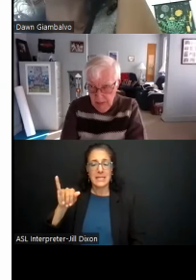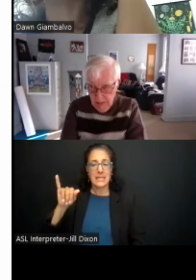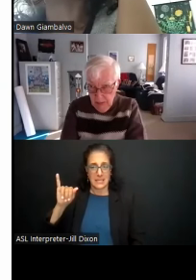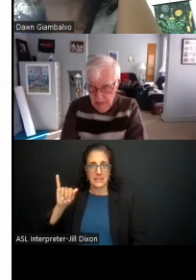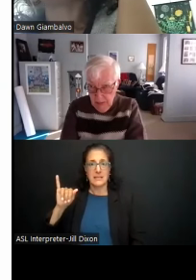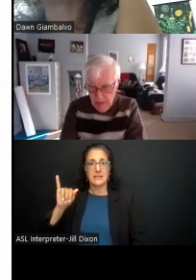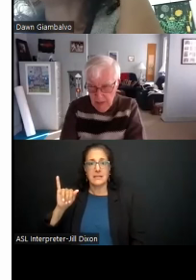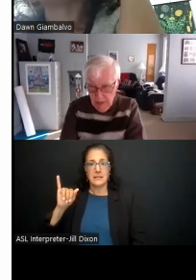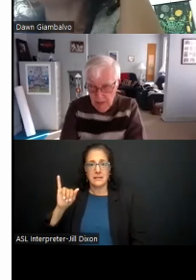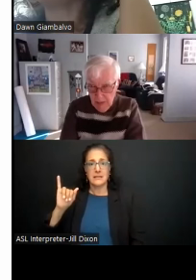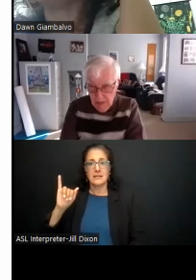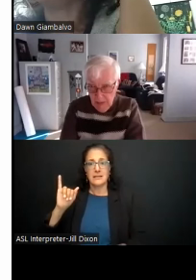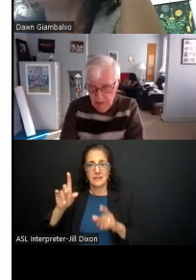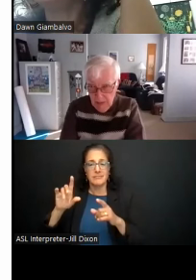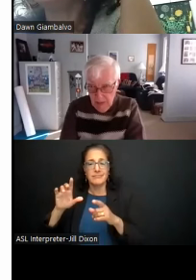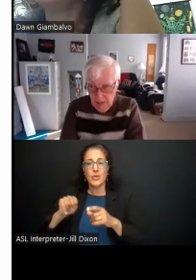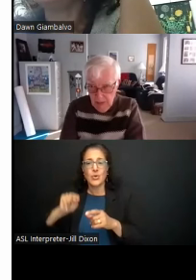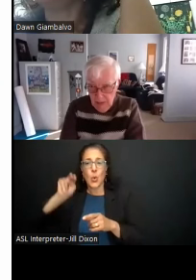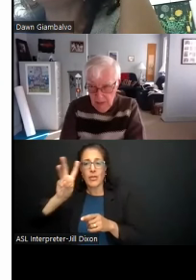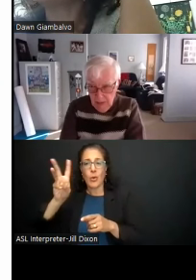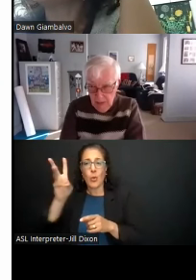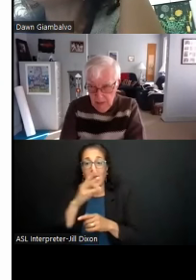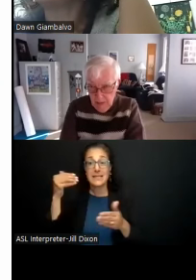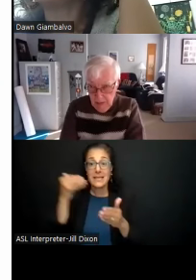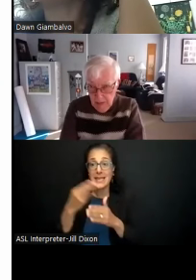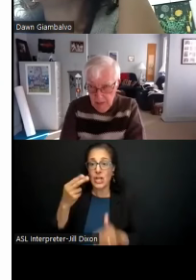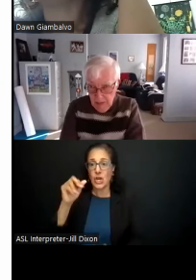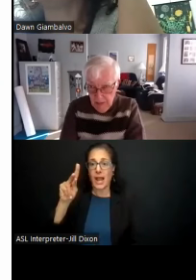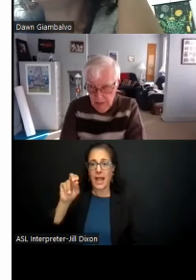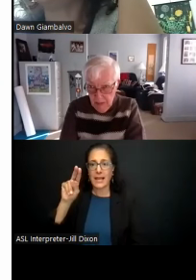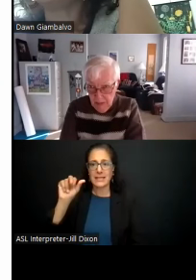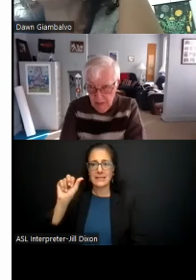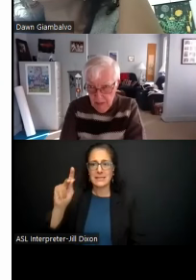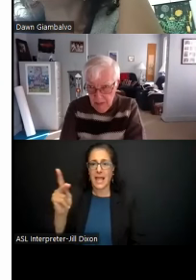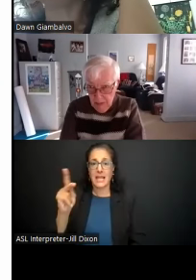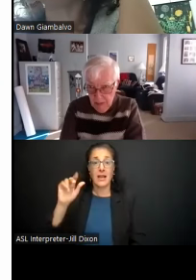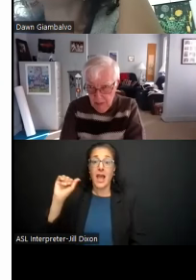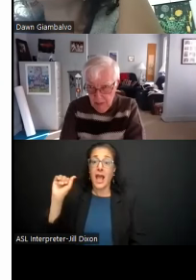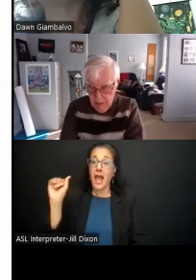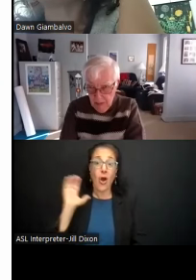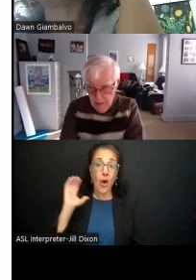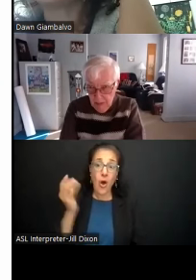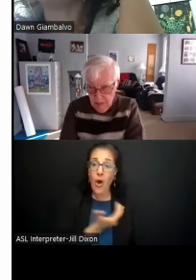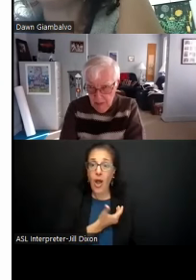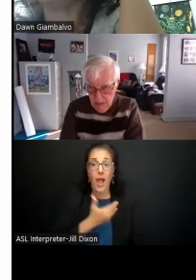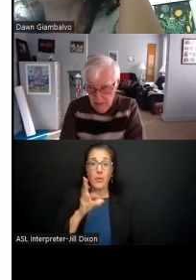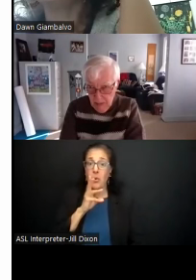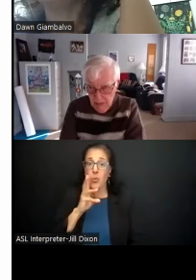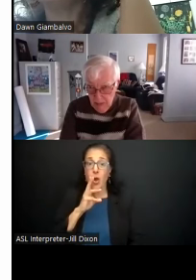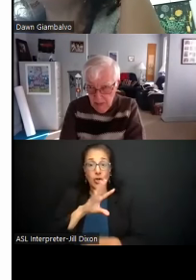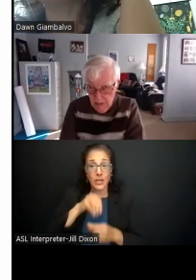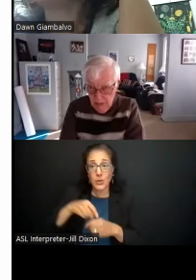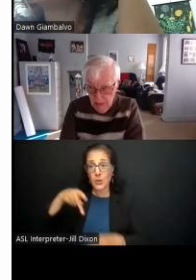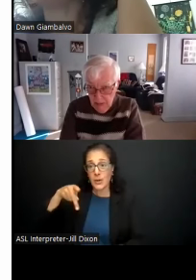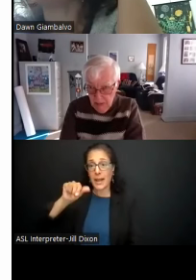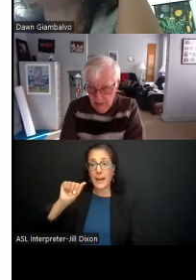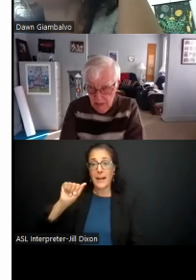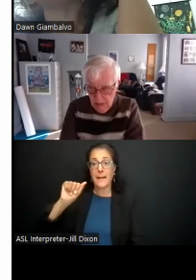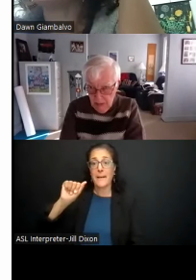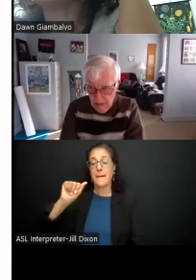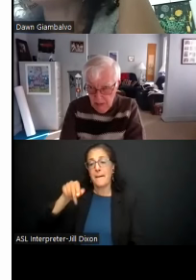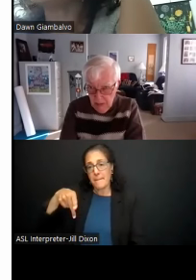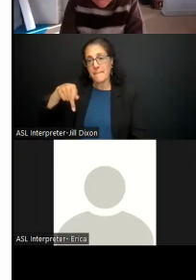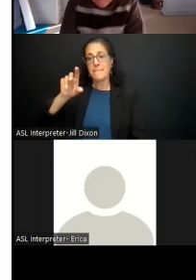extremely close to the Hackensack River. And all of our stormwater from our entire neighborhood, including the Pulaski Skyway, overruns